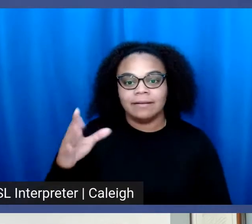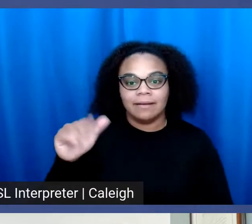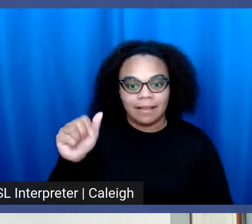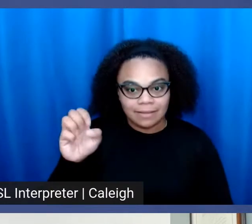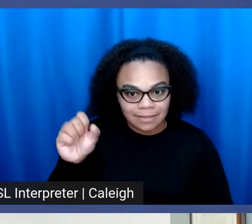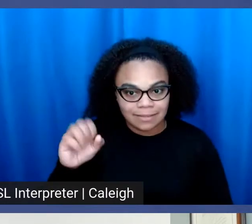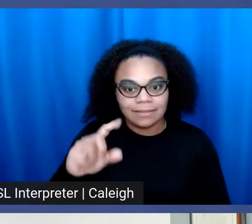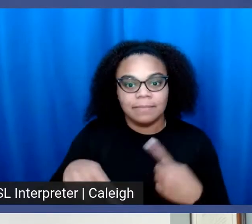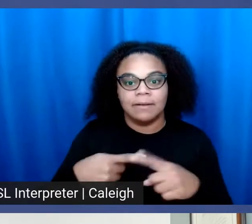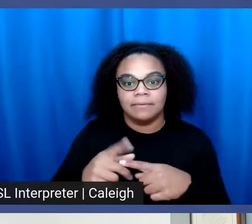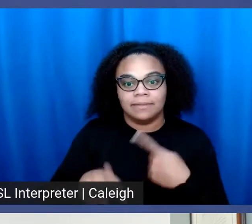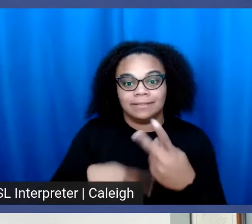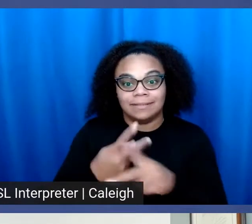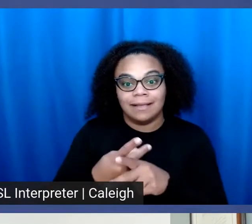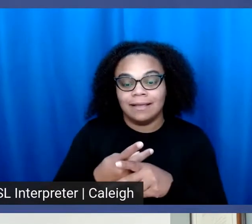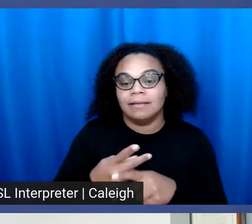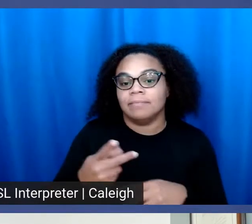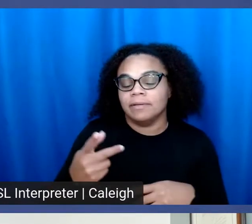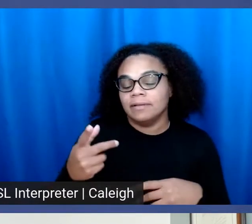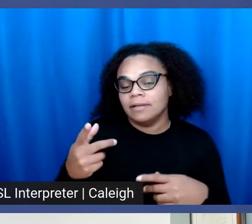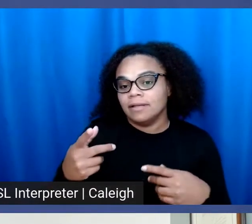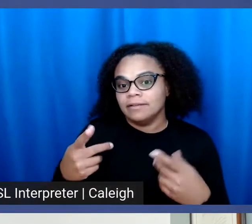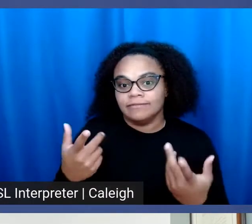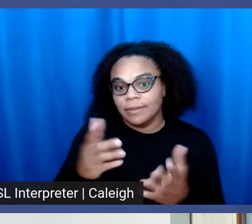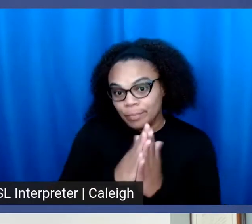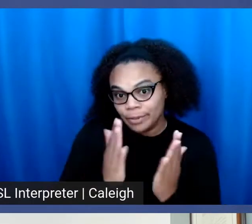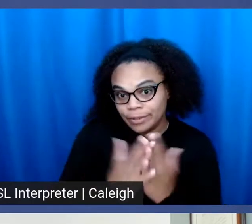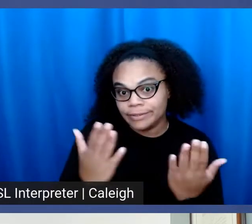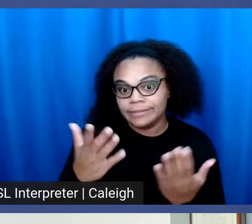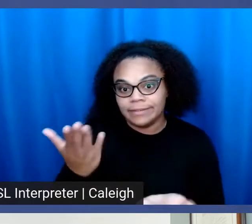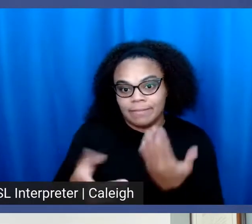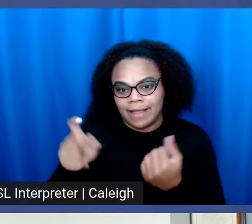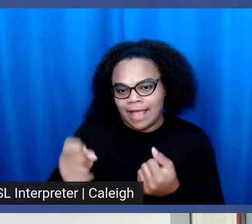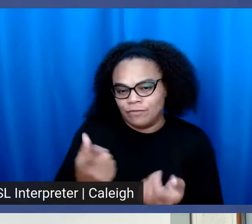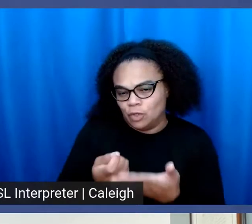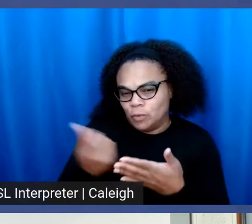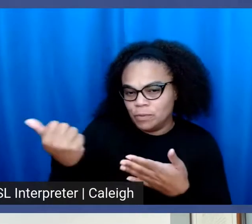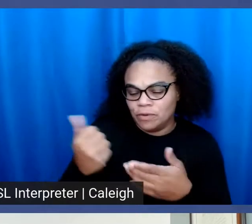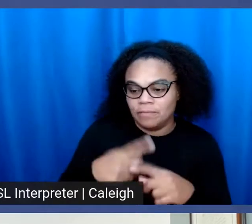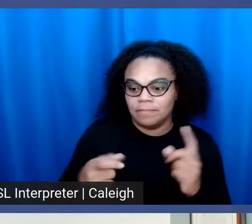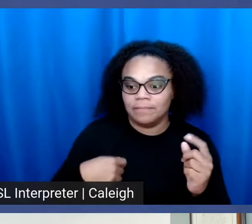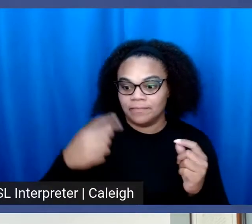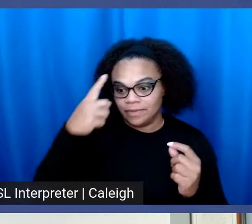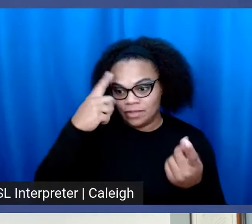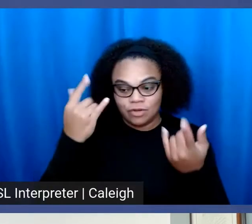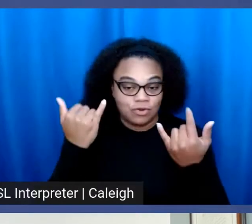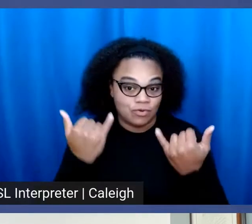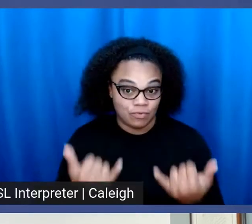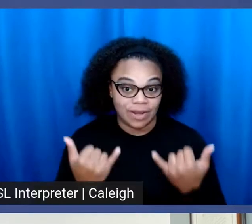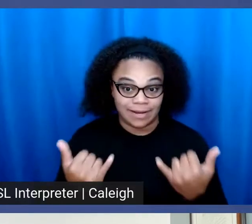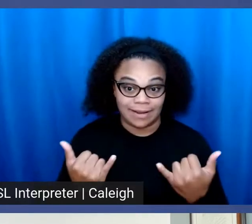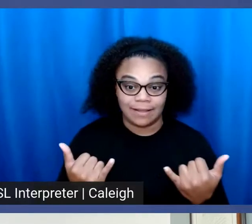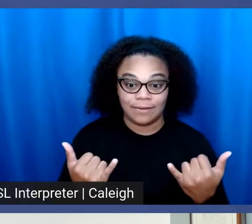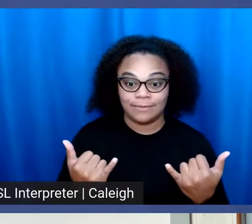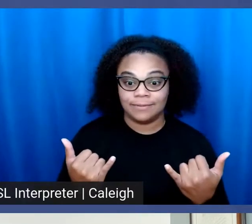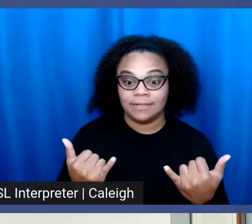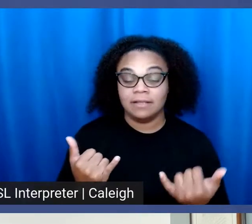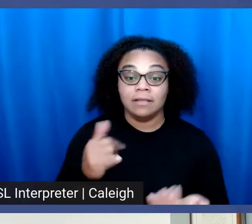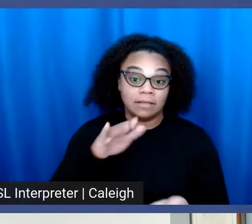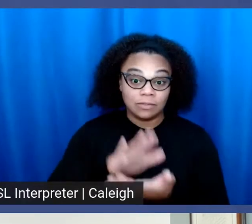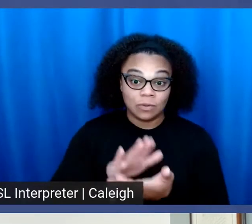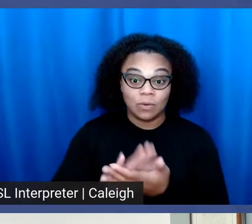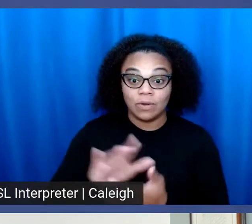that librarians might be asked to remove. And I think right now the school